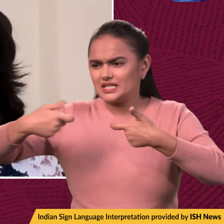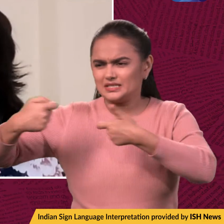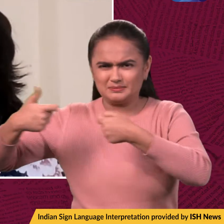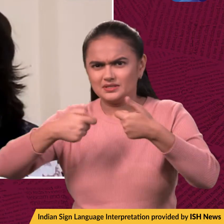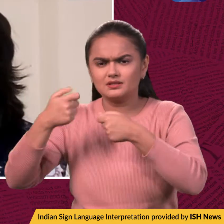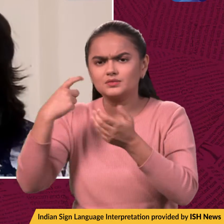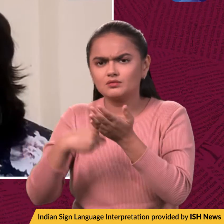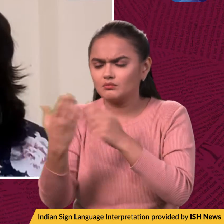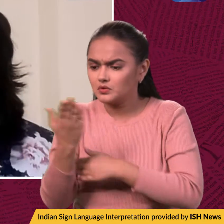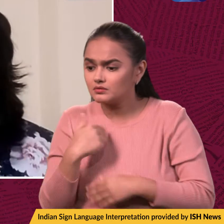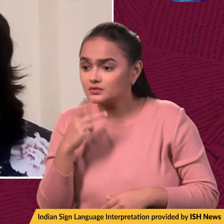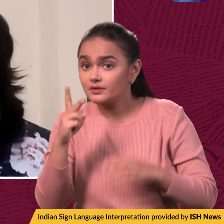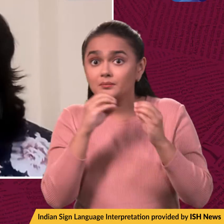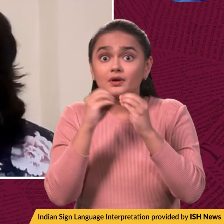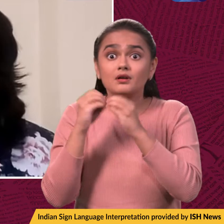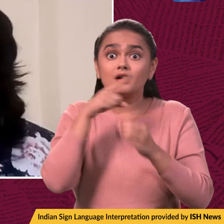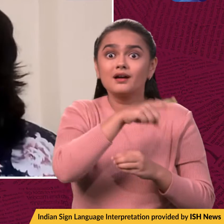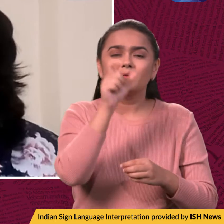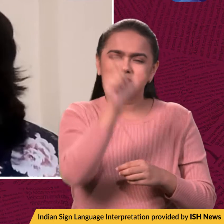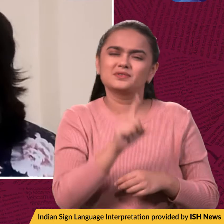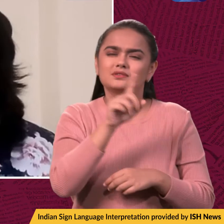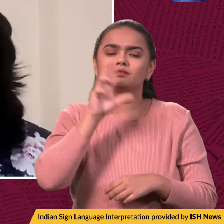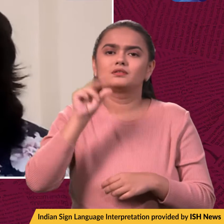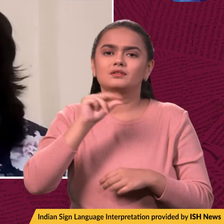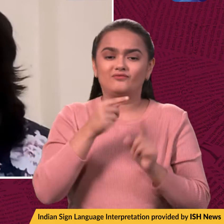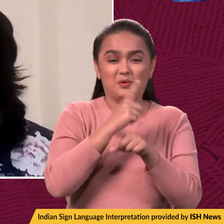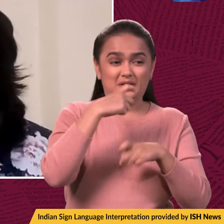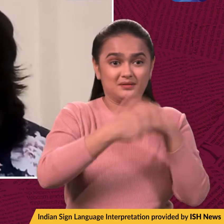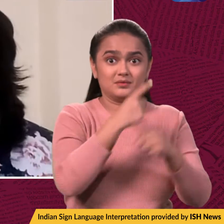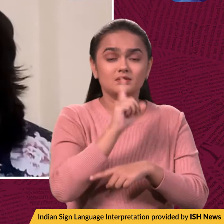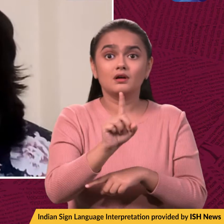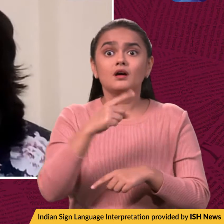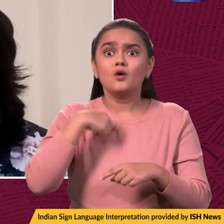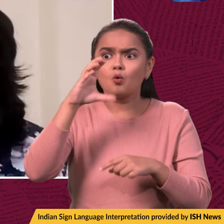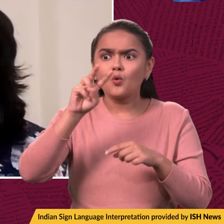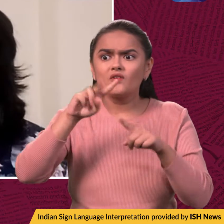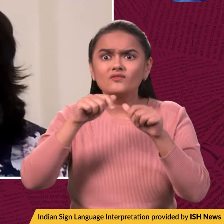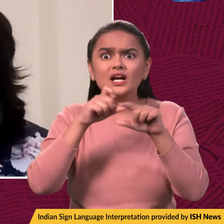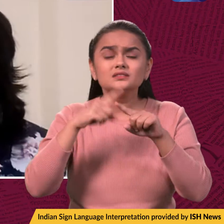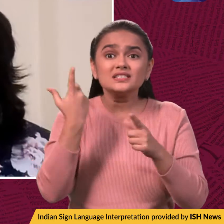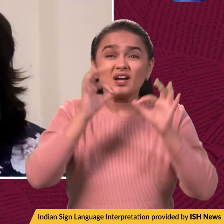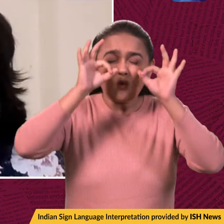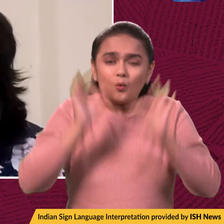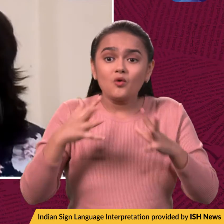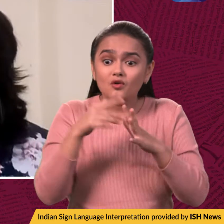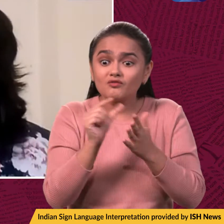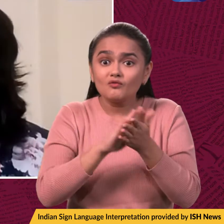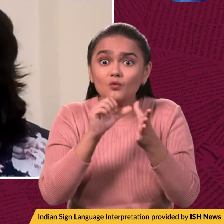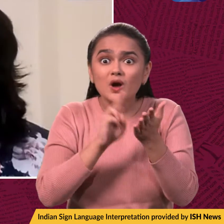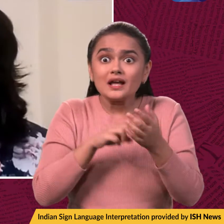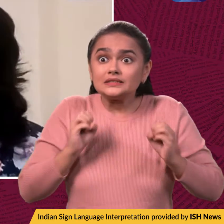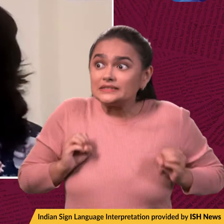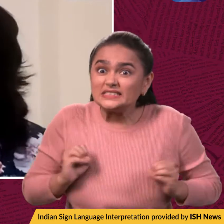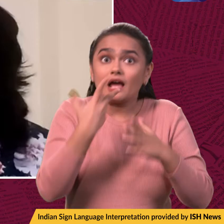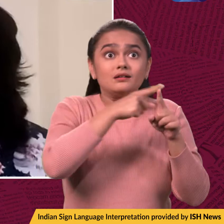to the Reuters report that Bharat Biotech spokesperson said, and I quote, "Covaxin was developed against the original Wuhan